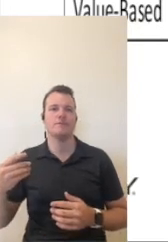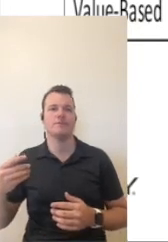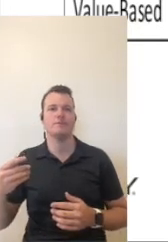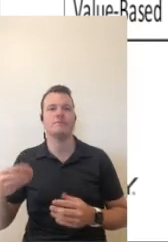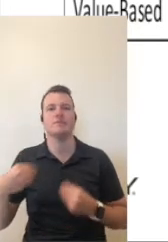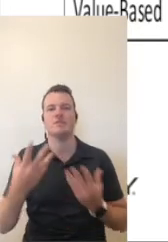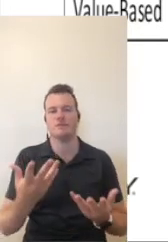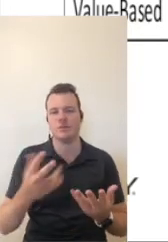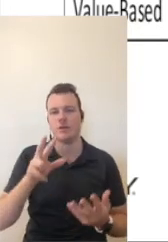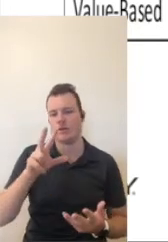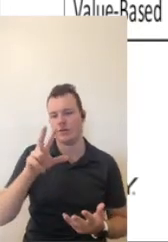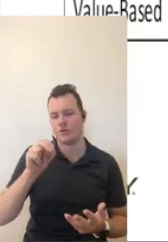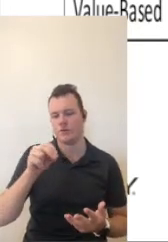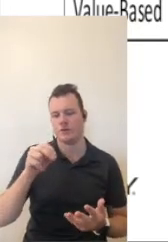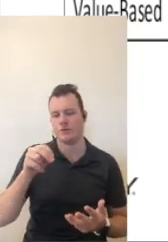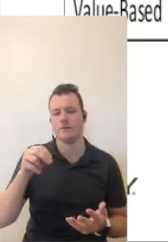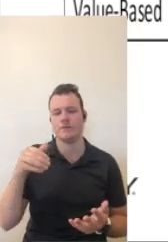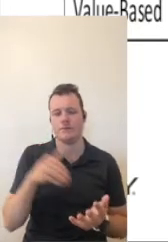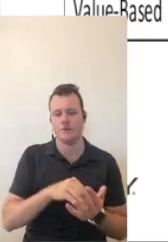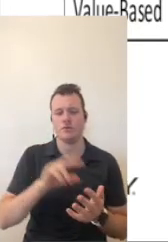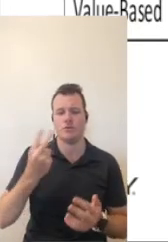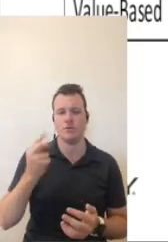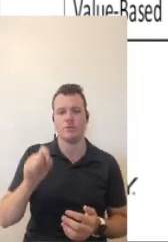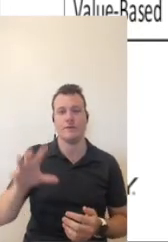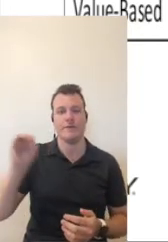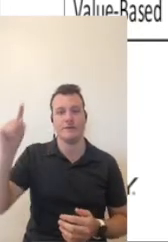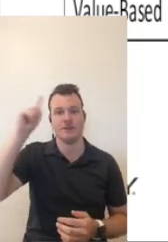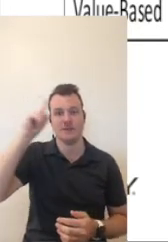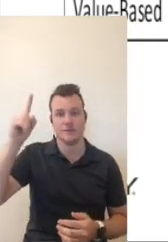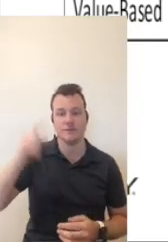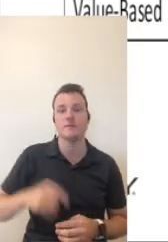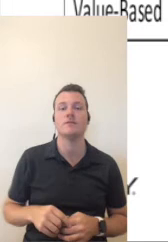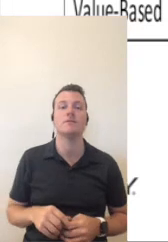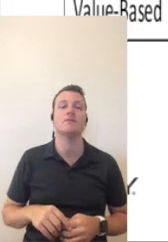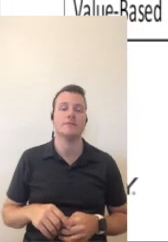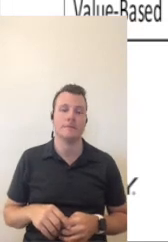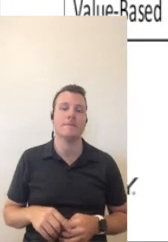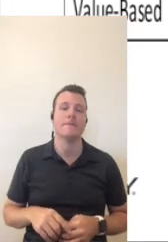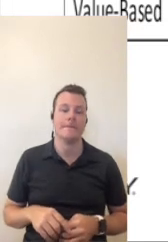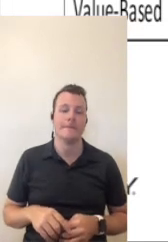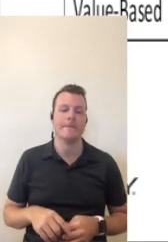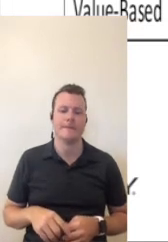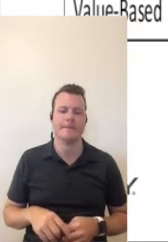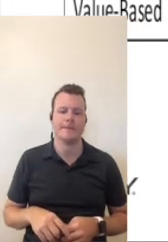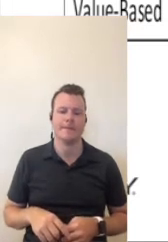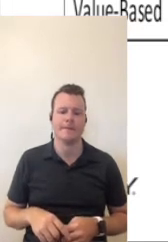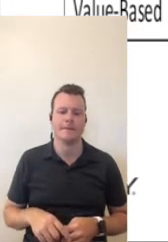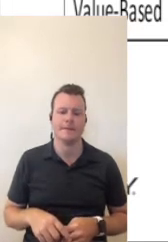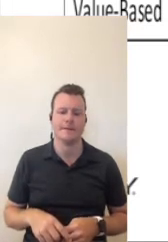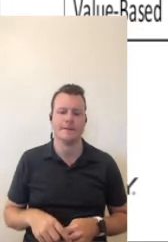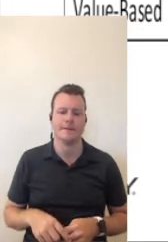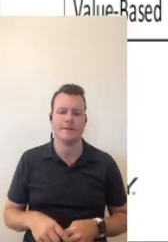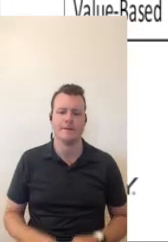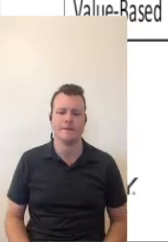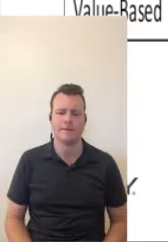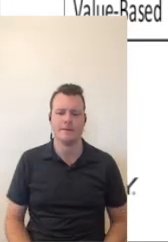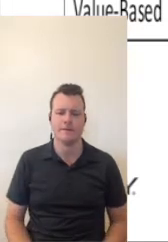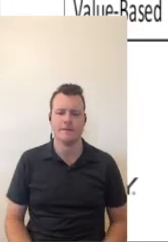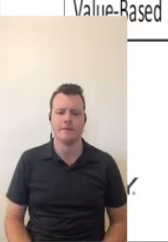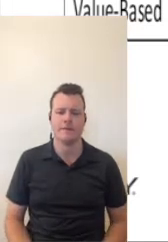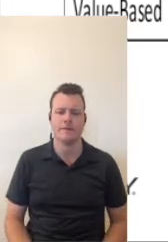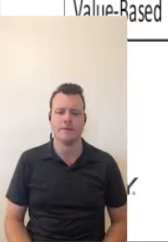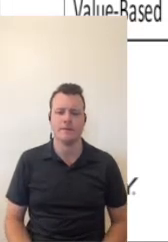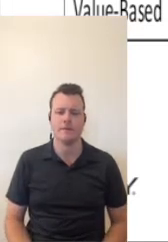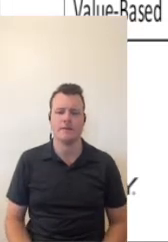of goods is $75 because I dispensed 30 devices at $2.50. So 200